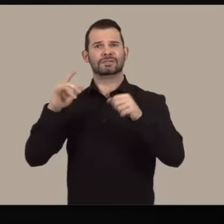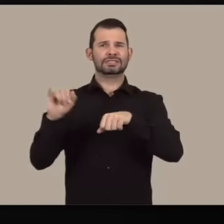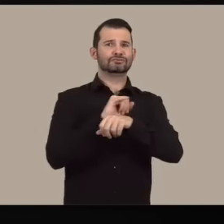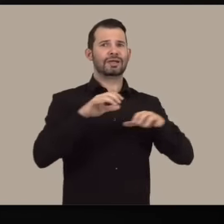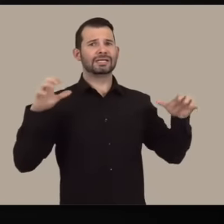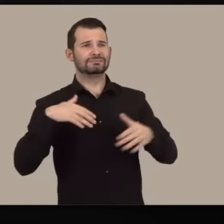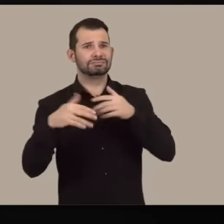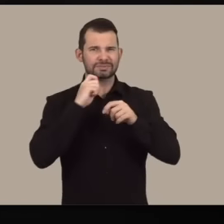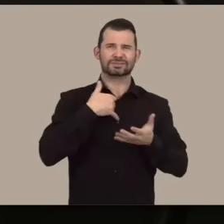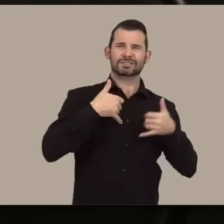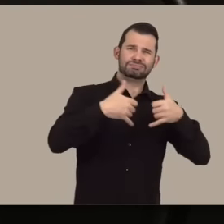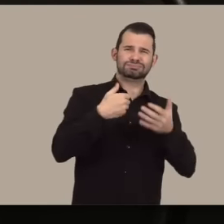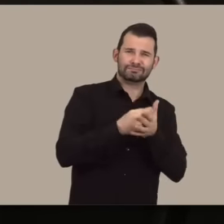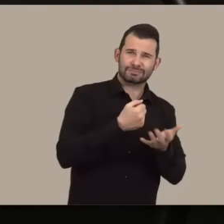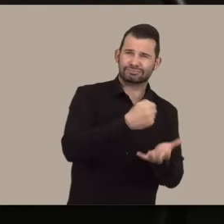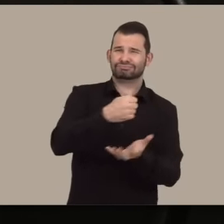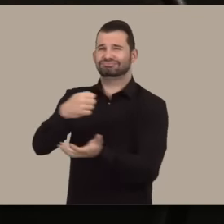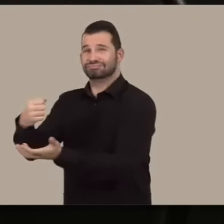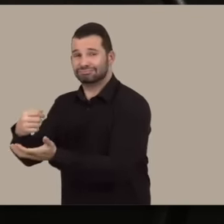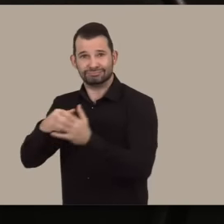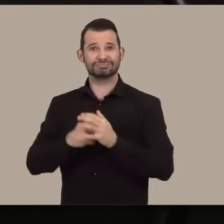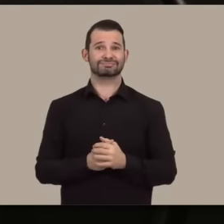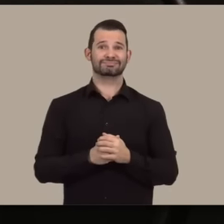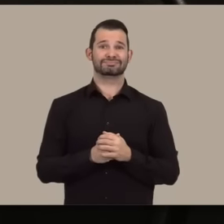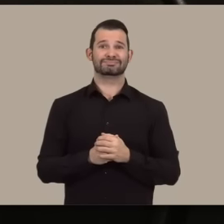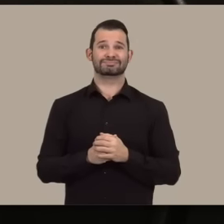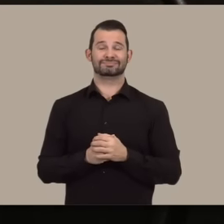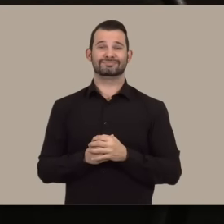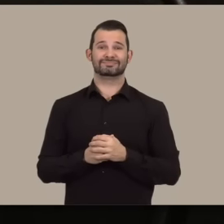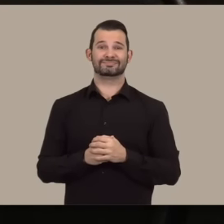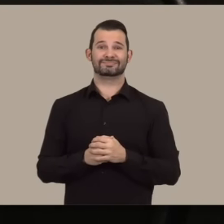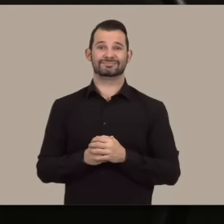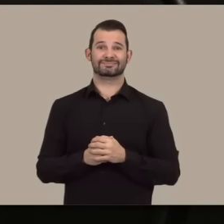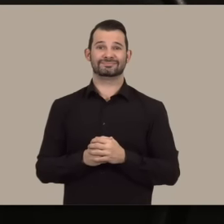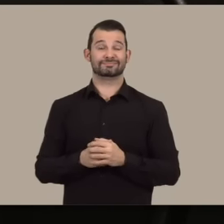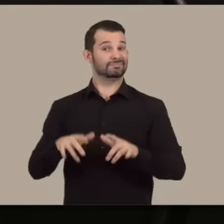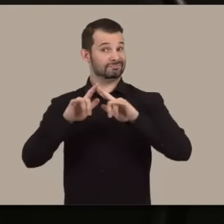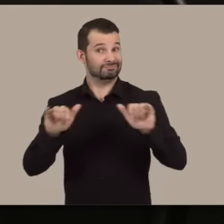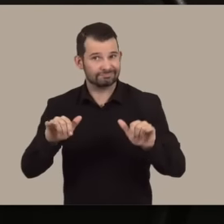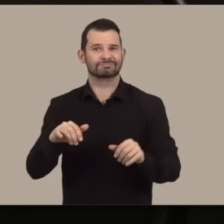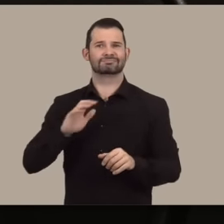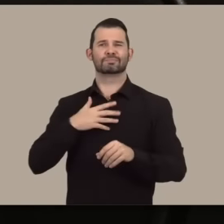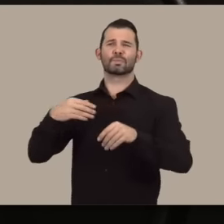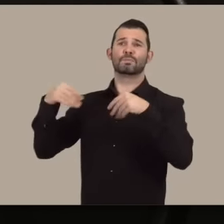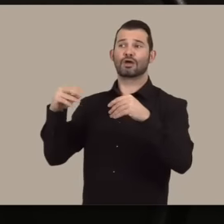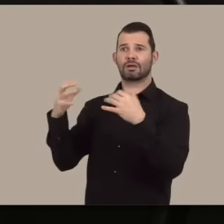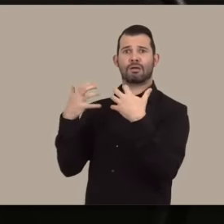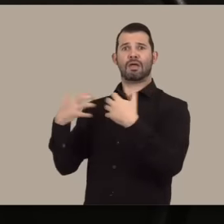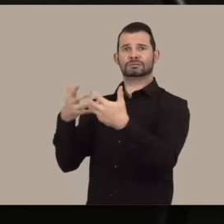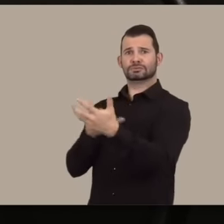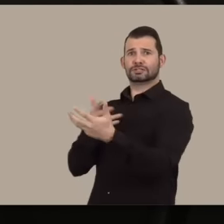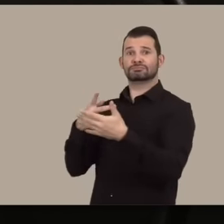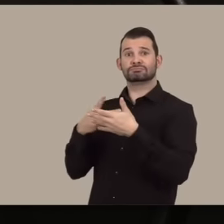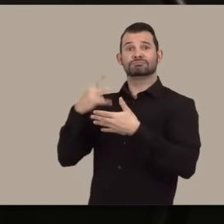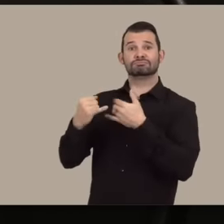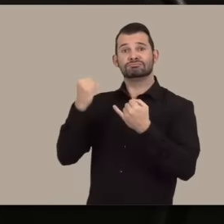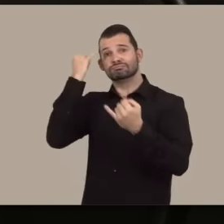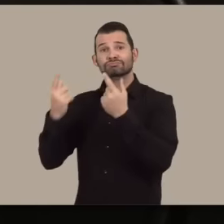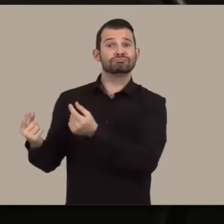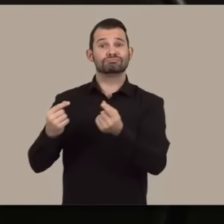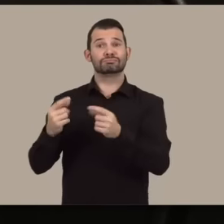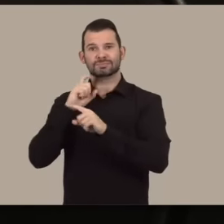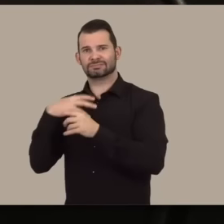international festival and industry activities received funding. Meanwhile, our marketing and audience